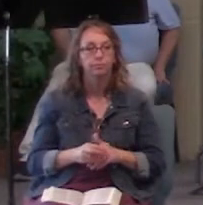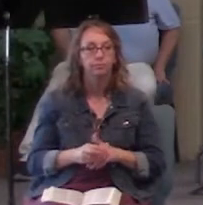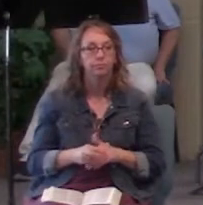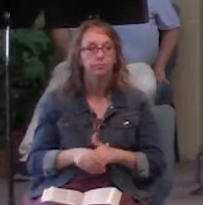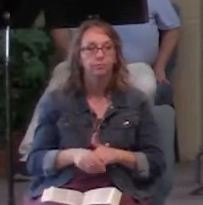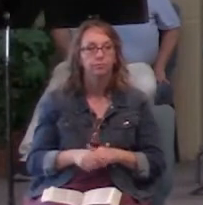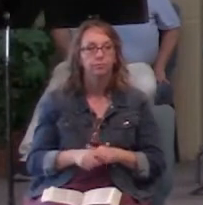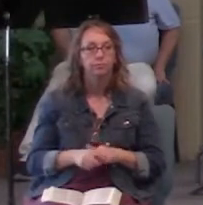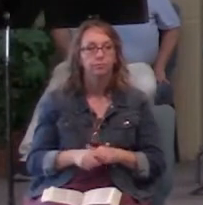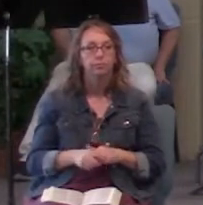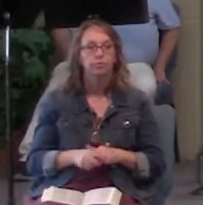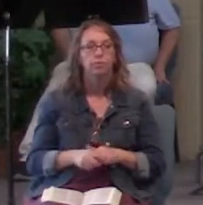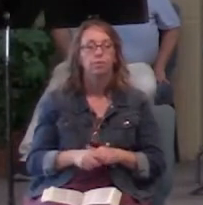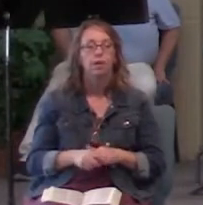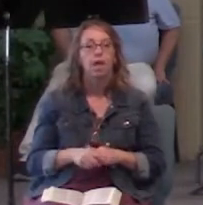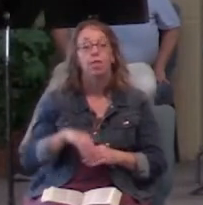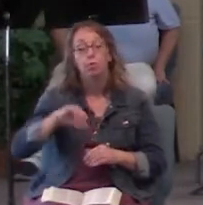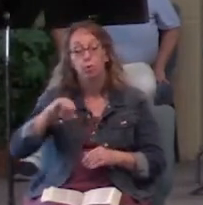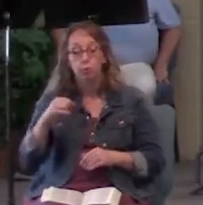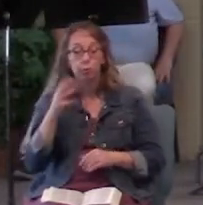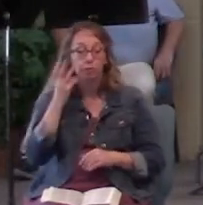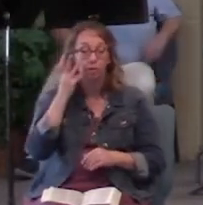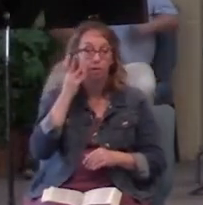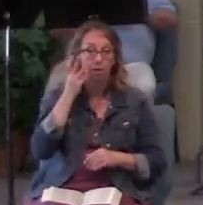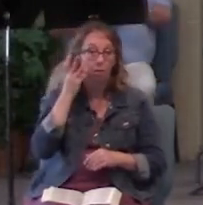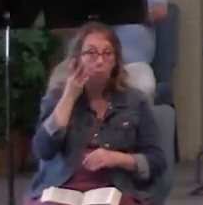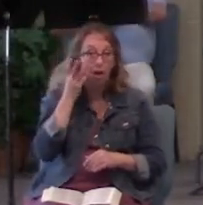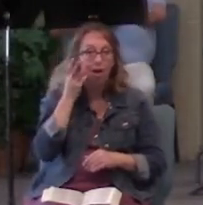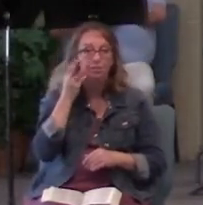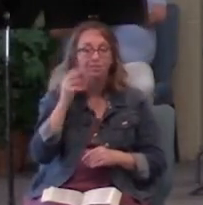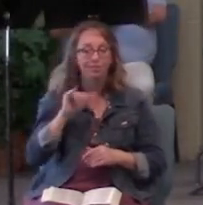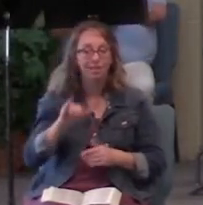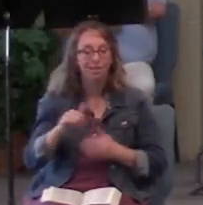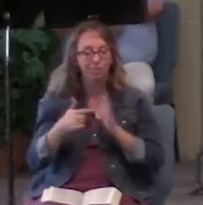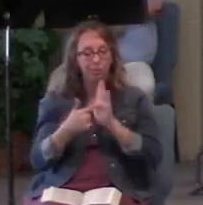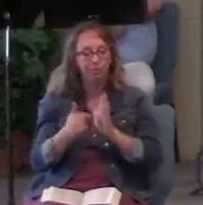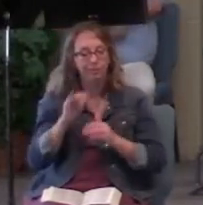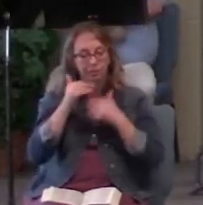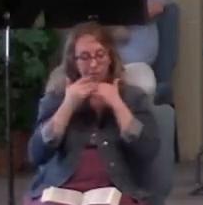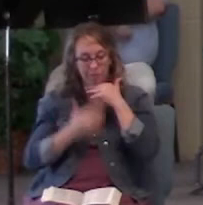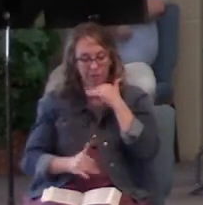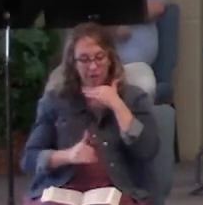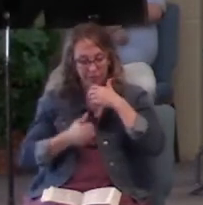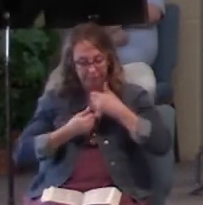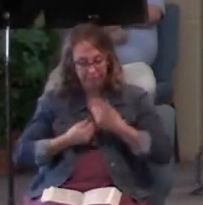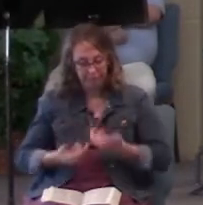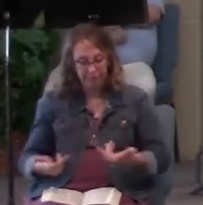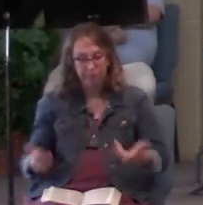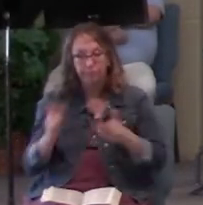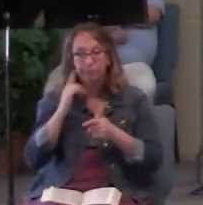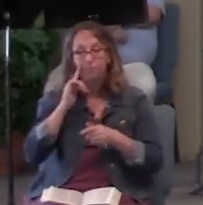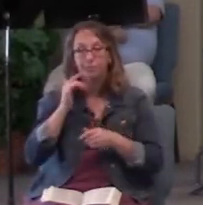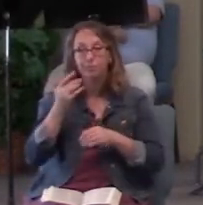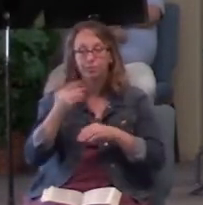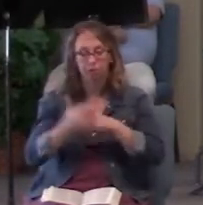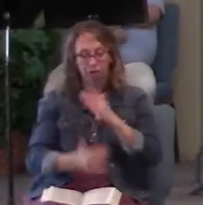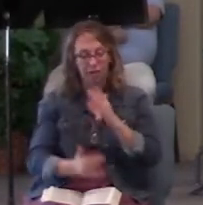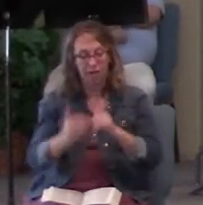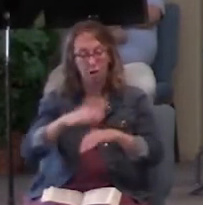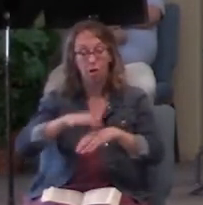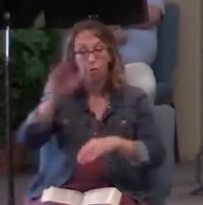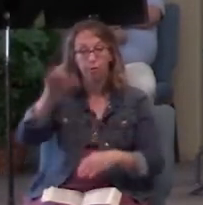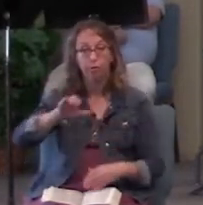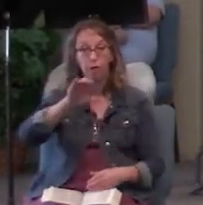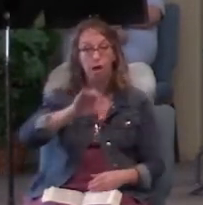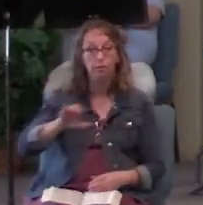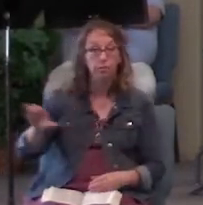And the grape juice and the wine that is represented is his blood that is poured out, that was shed on that cross when they put the spear in his